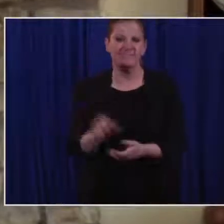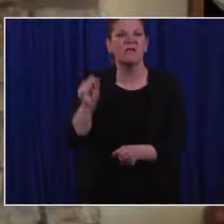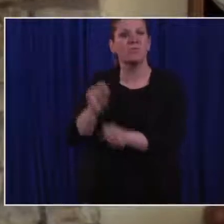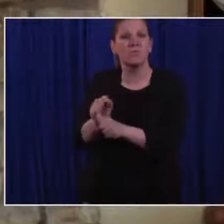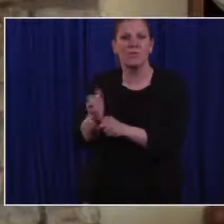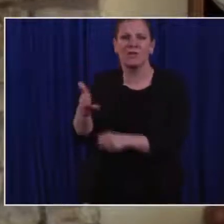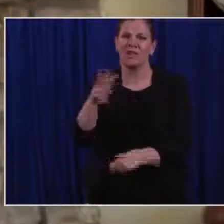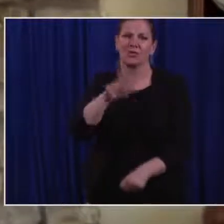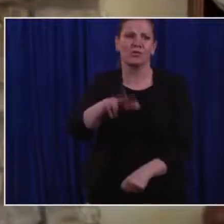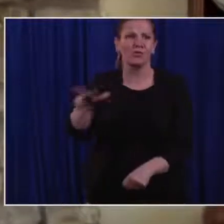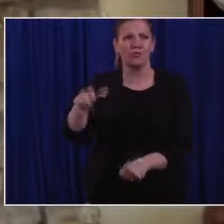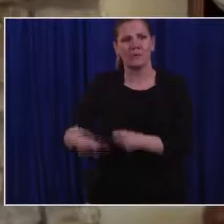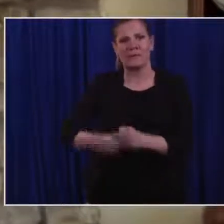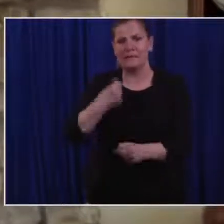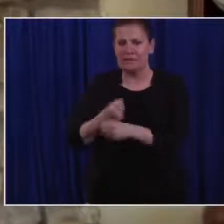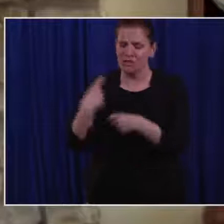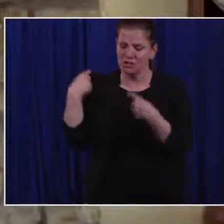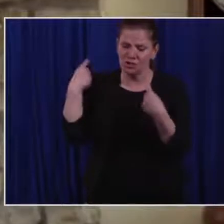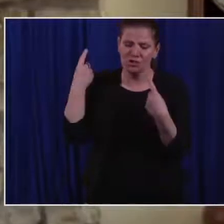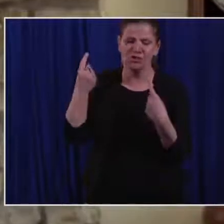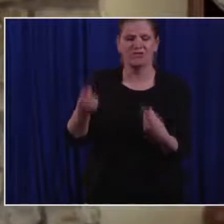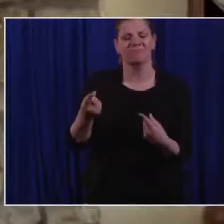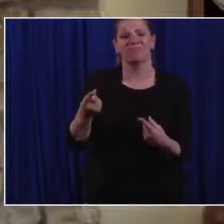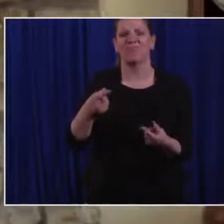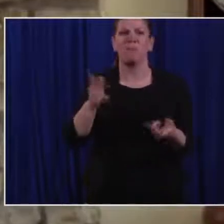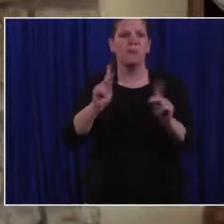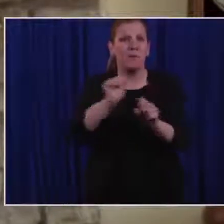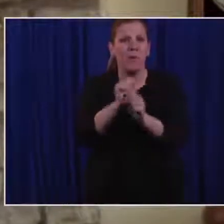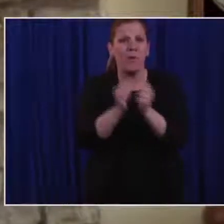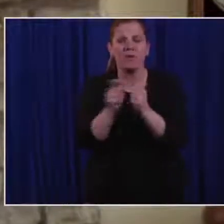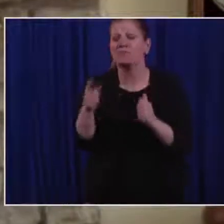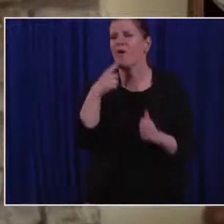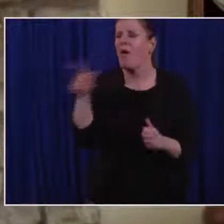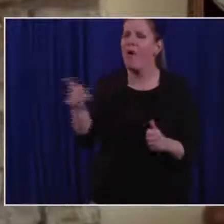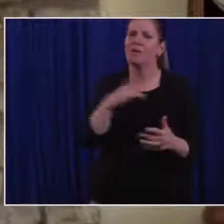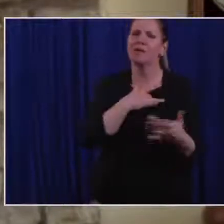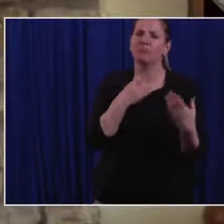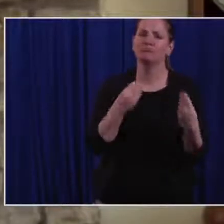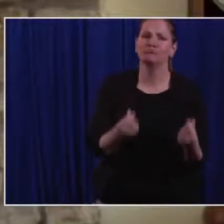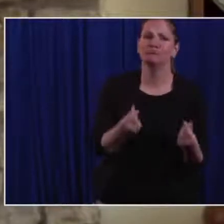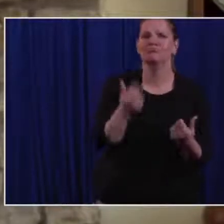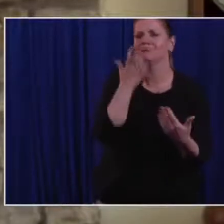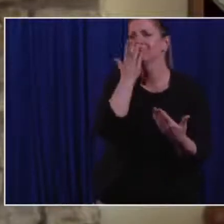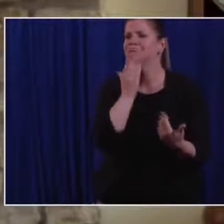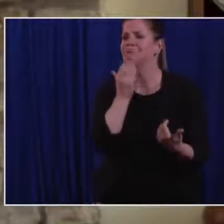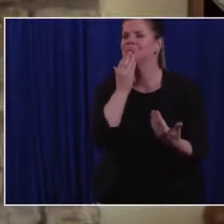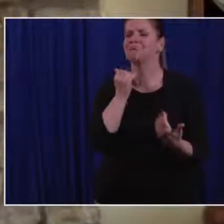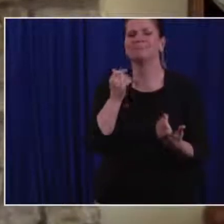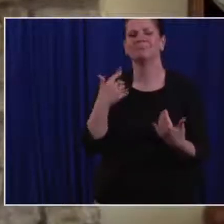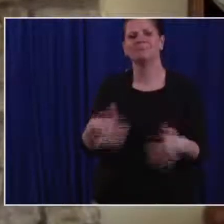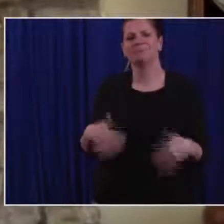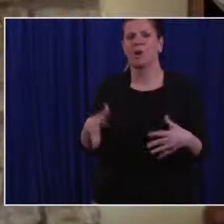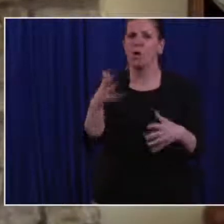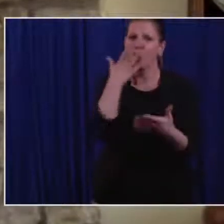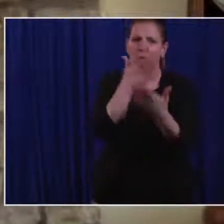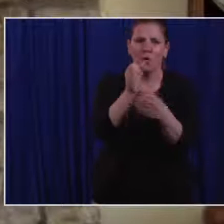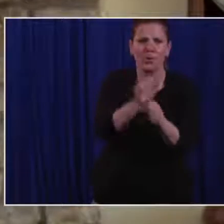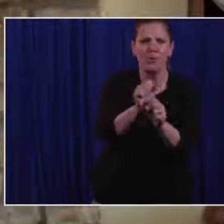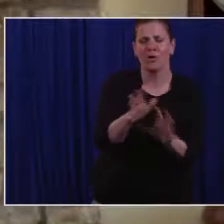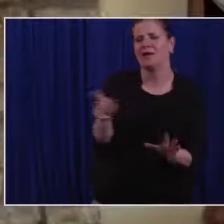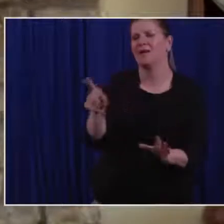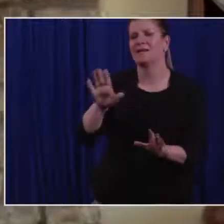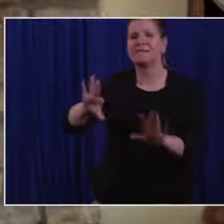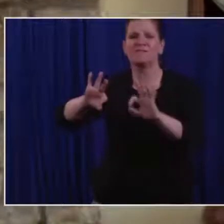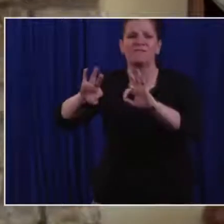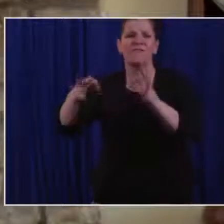kind person, and a friend to all. He had a big heart, and he loved his family very much.